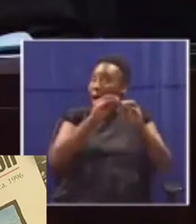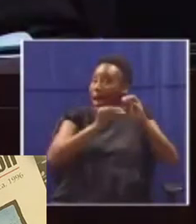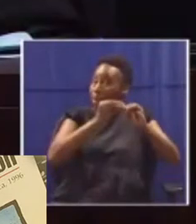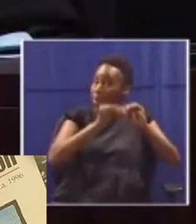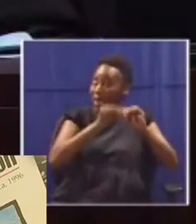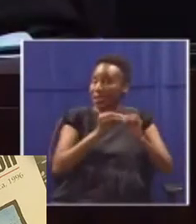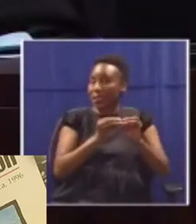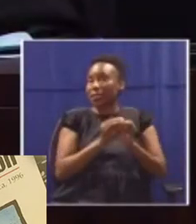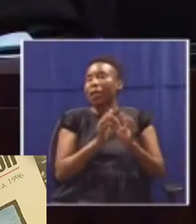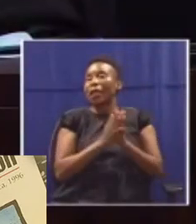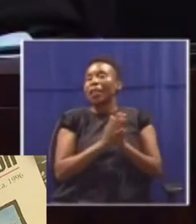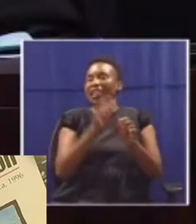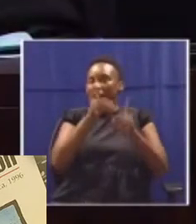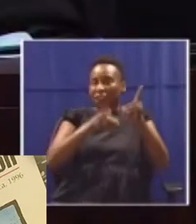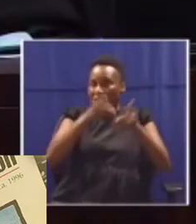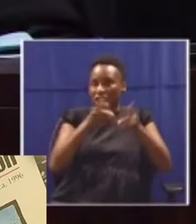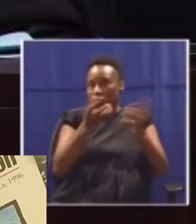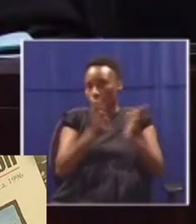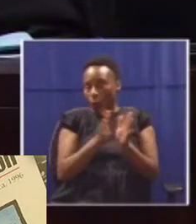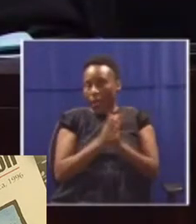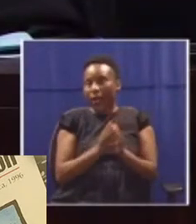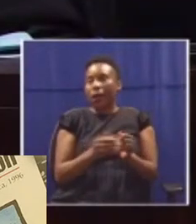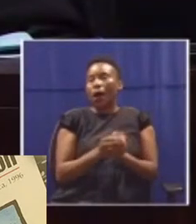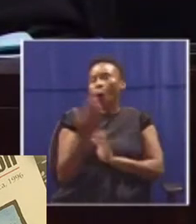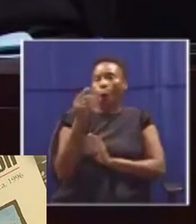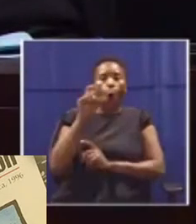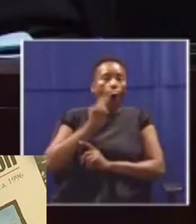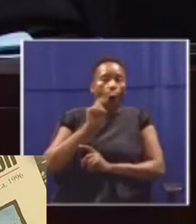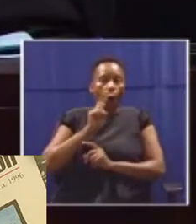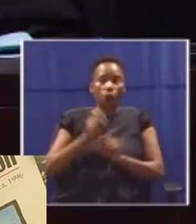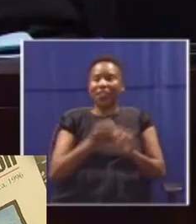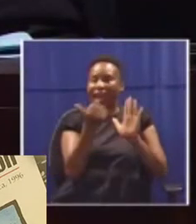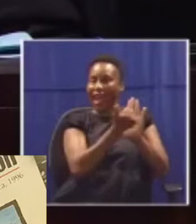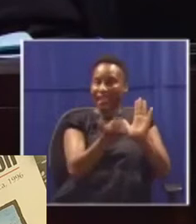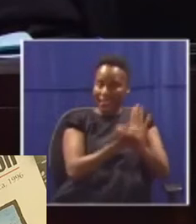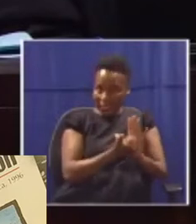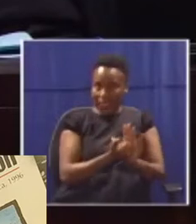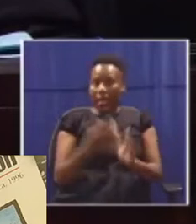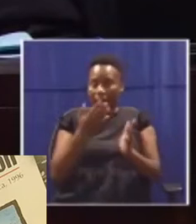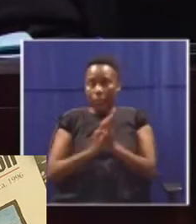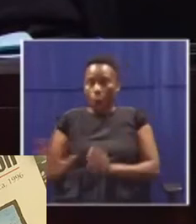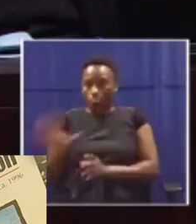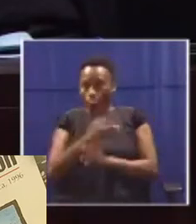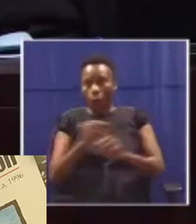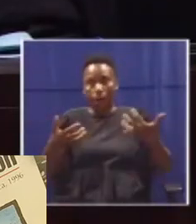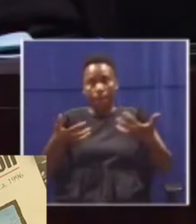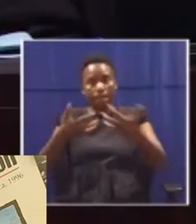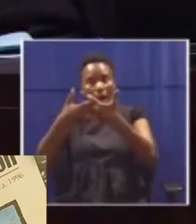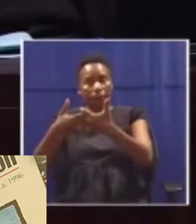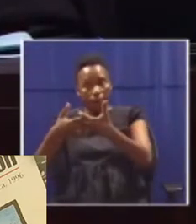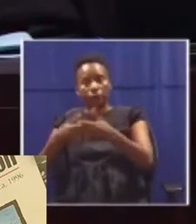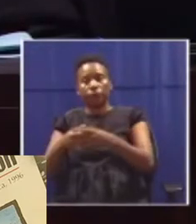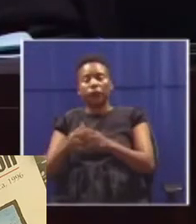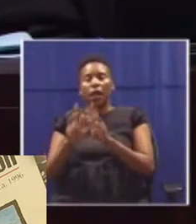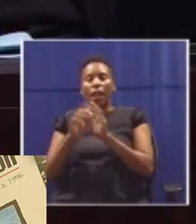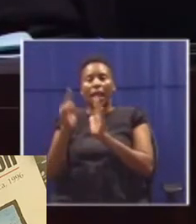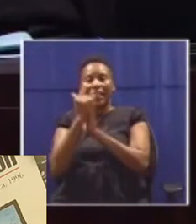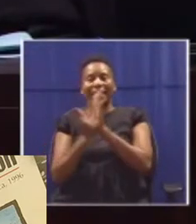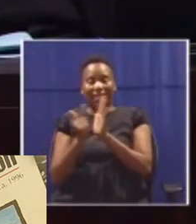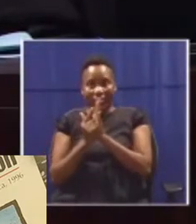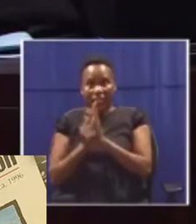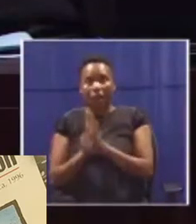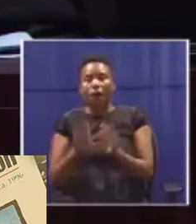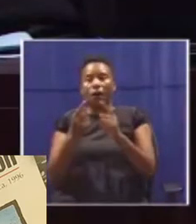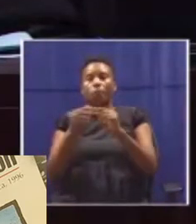the original act and to link all relevant transport legislations in terms of the